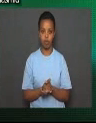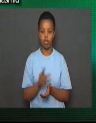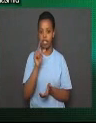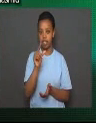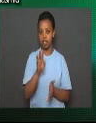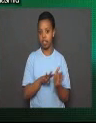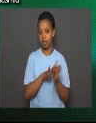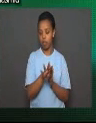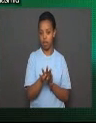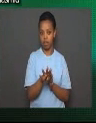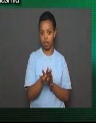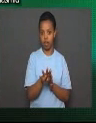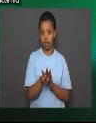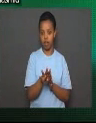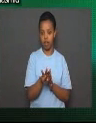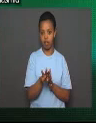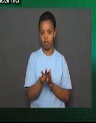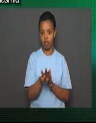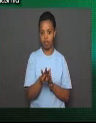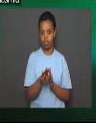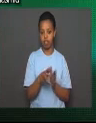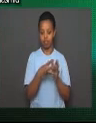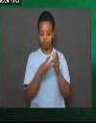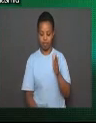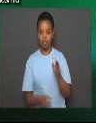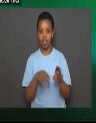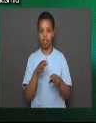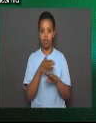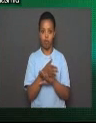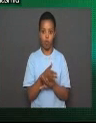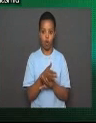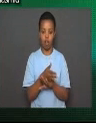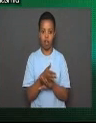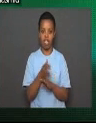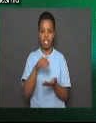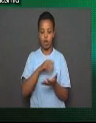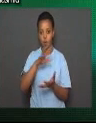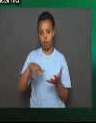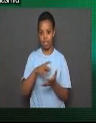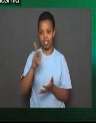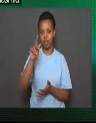Some bacteria take up the recombinant DNA plasmids.